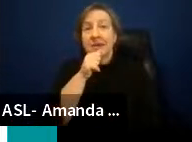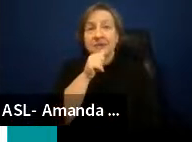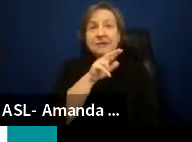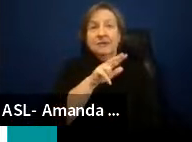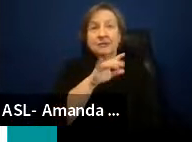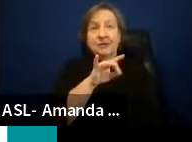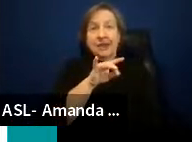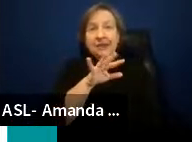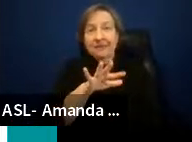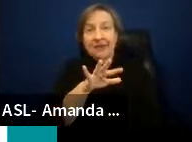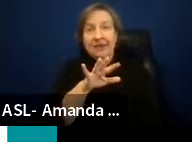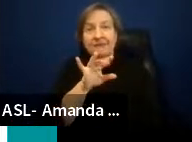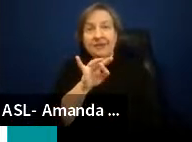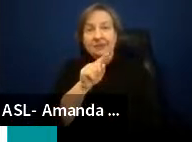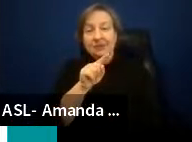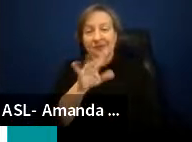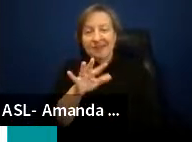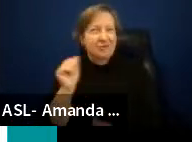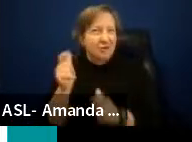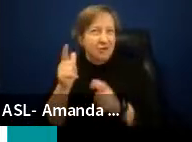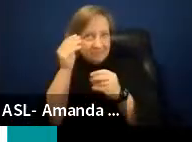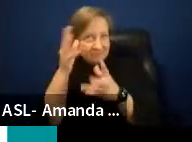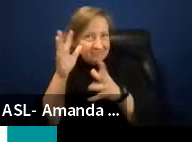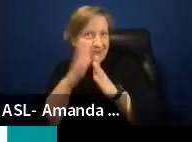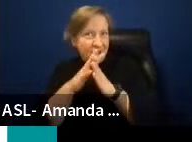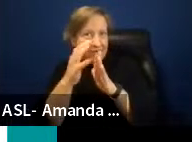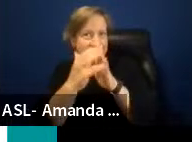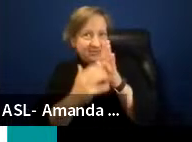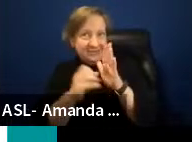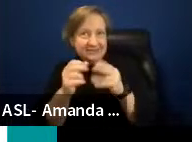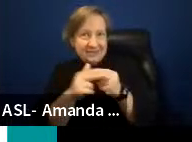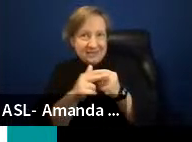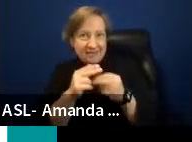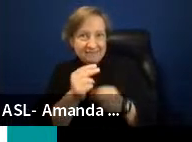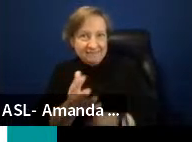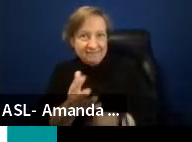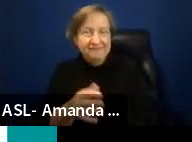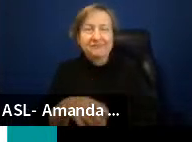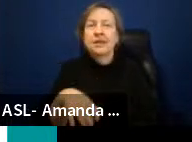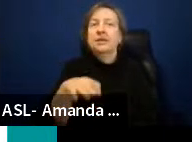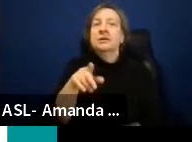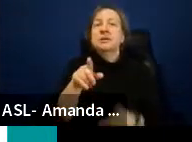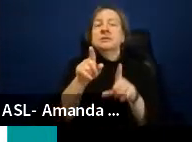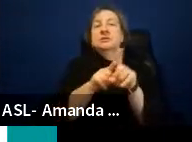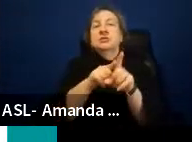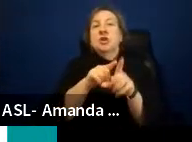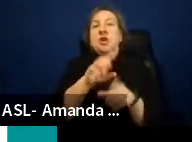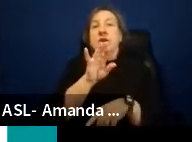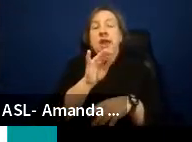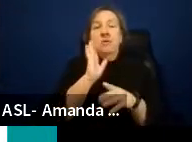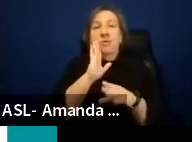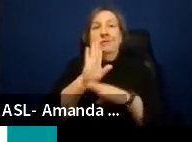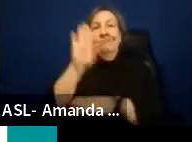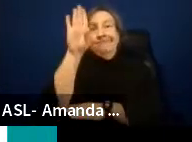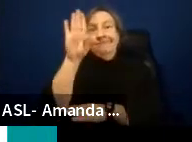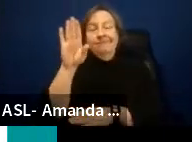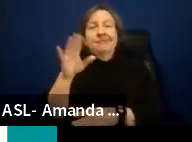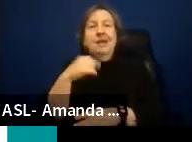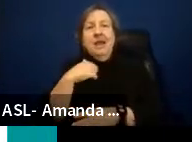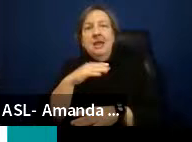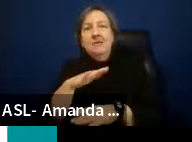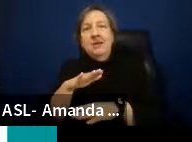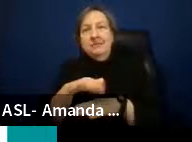385815. Dial *9 to raise your hand. I will call on participants to provide comment.